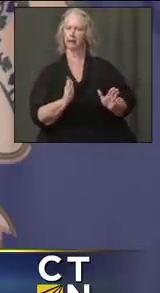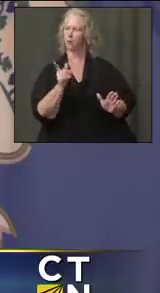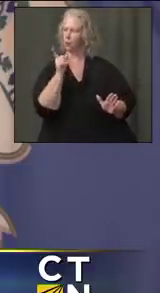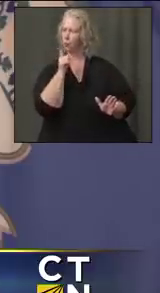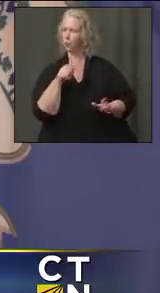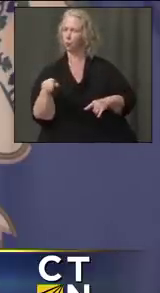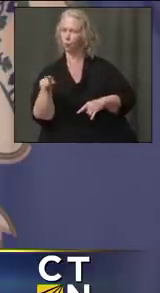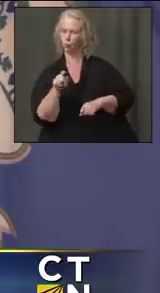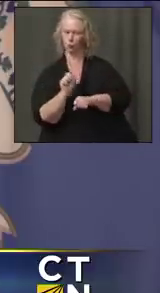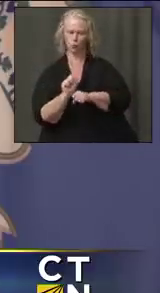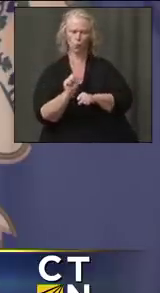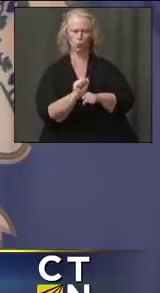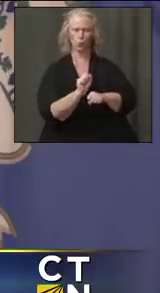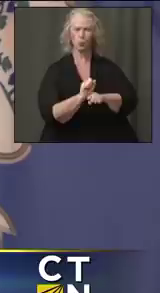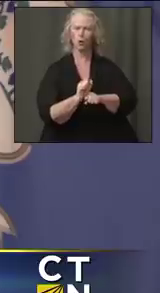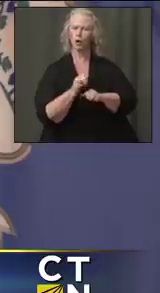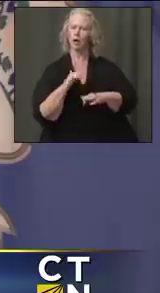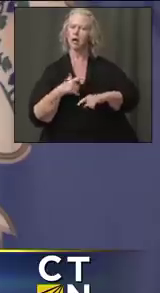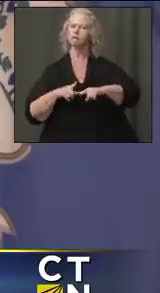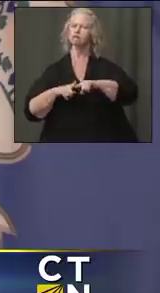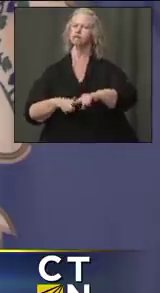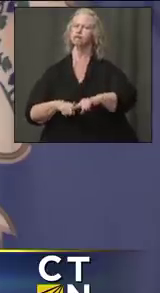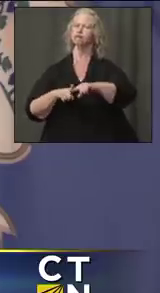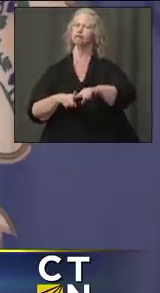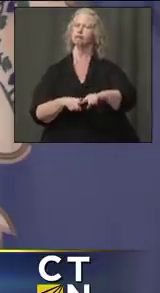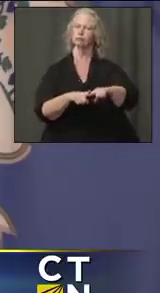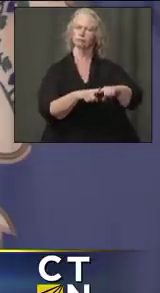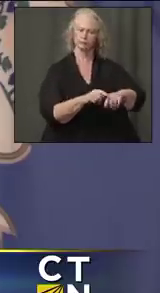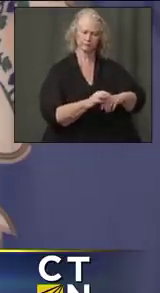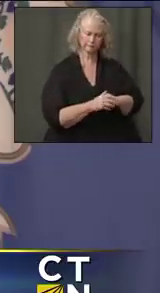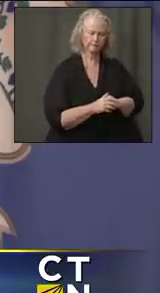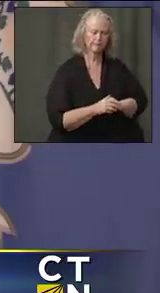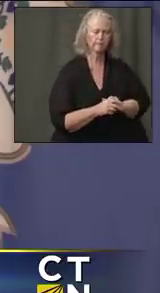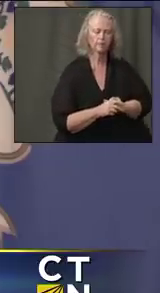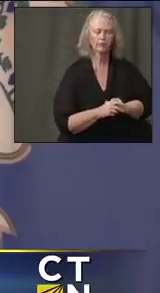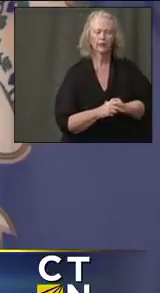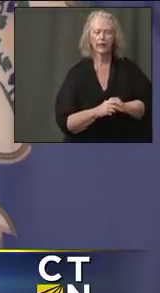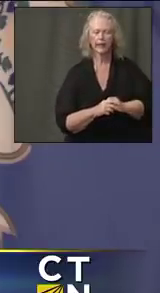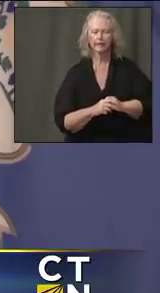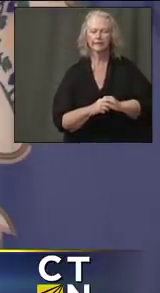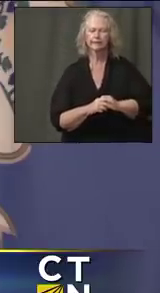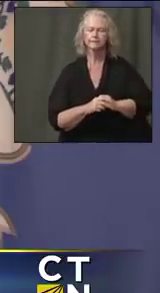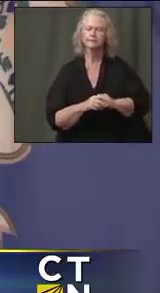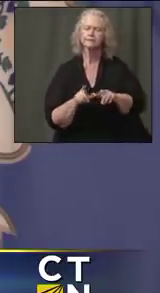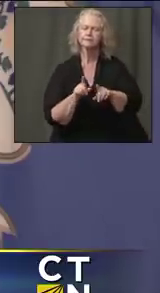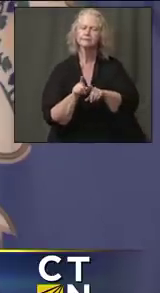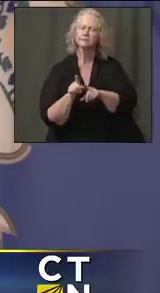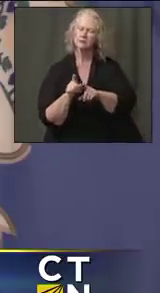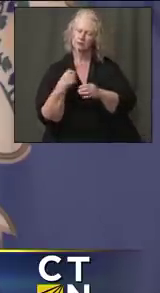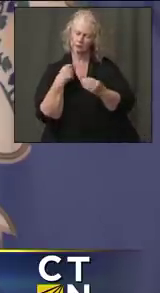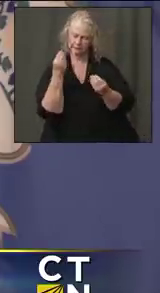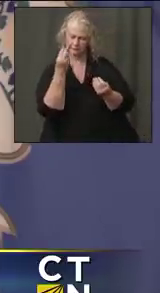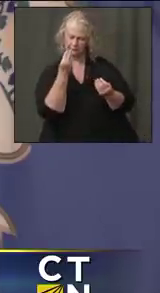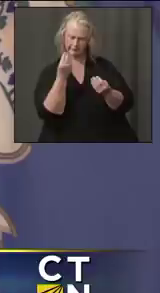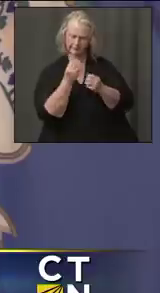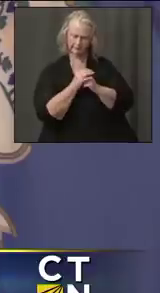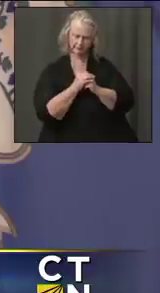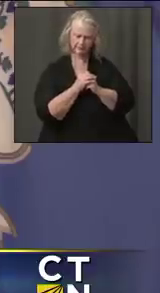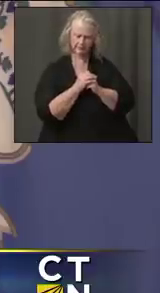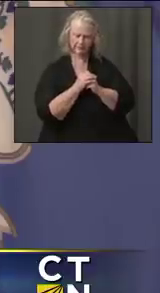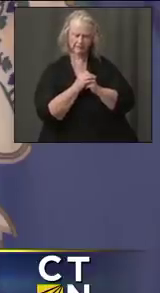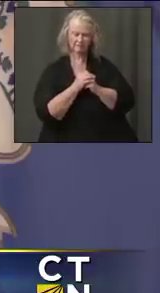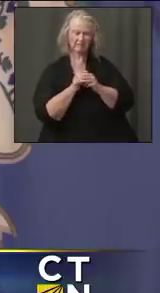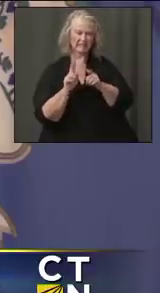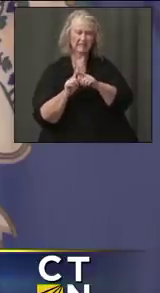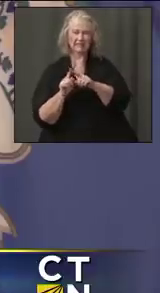do the work when. I would say that we also thought a lot about, do you regionalize